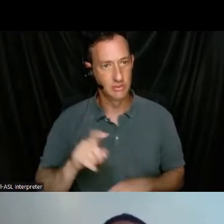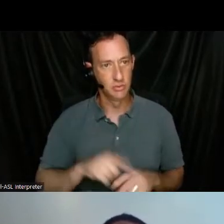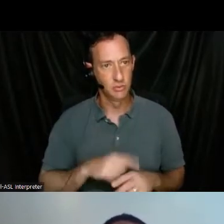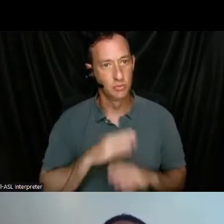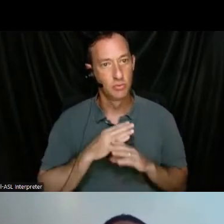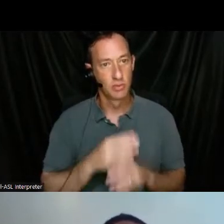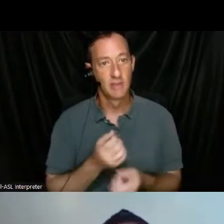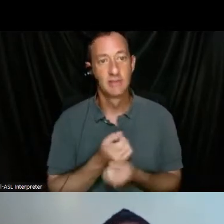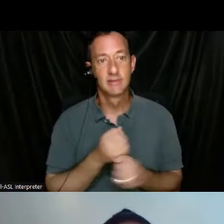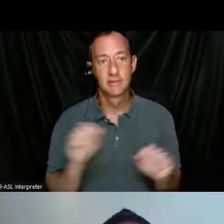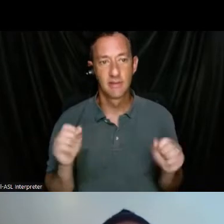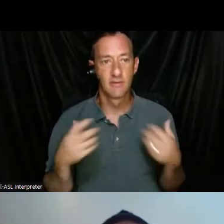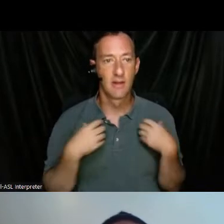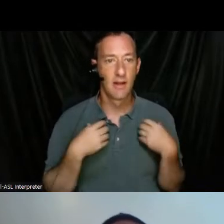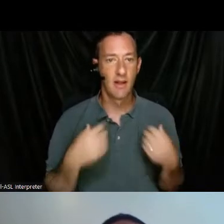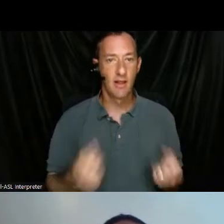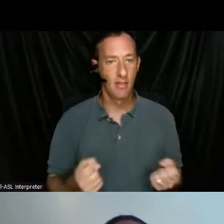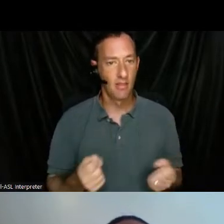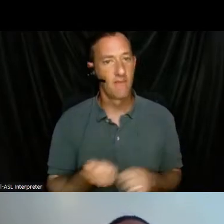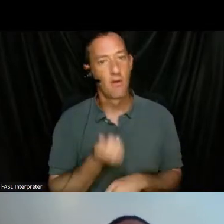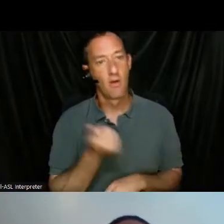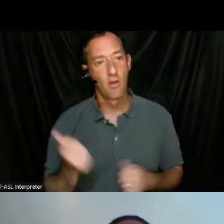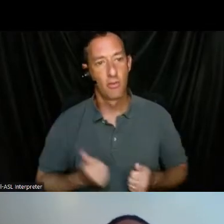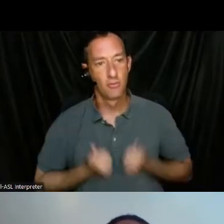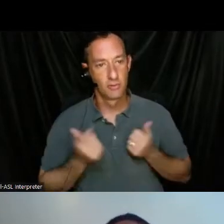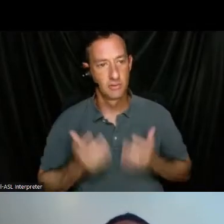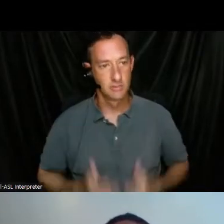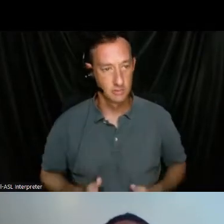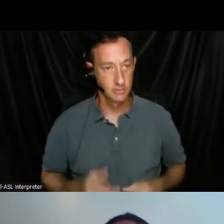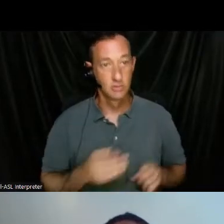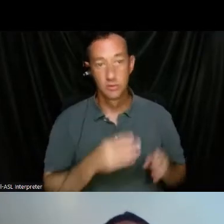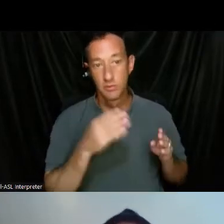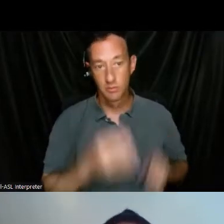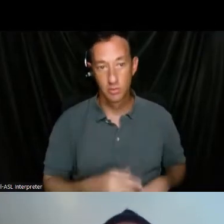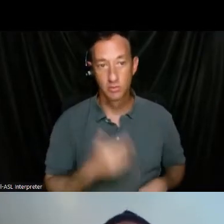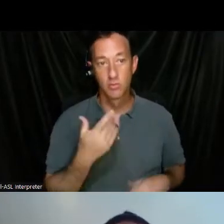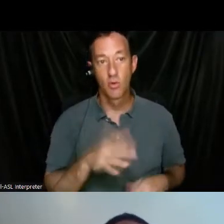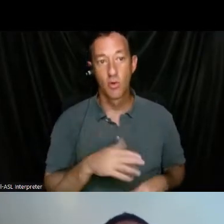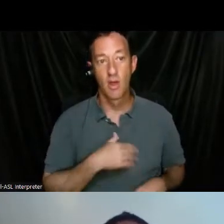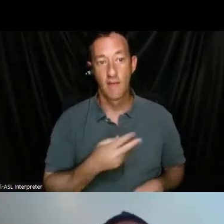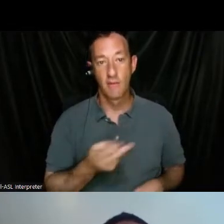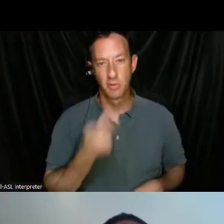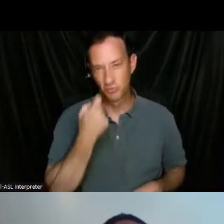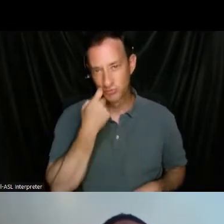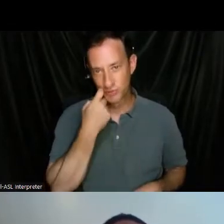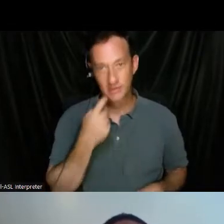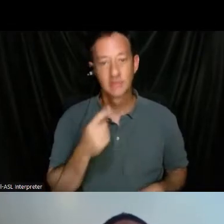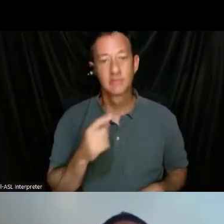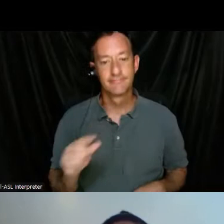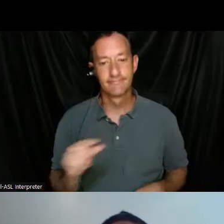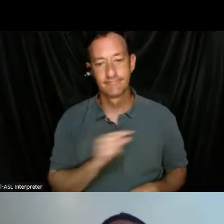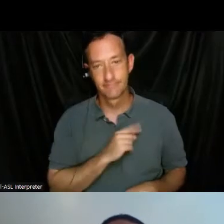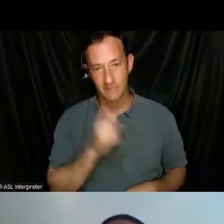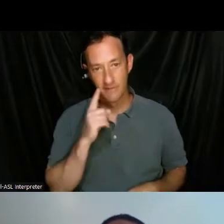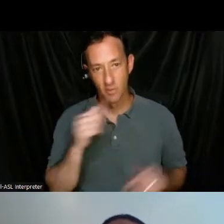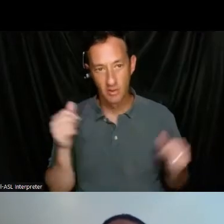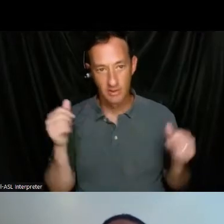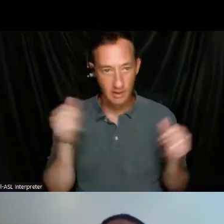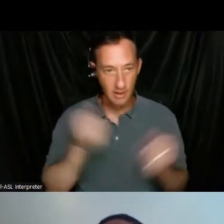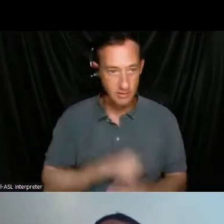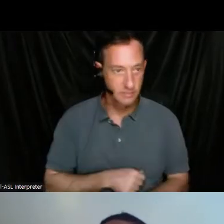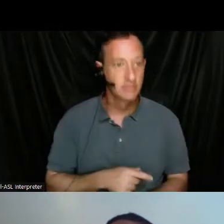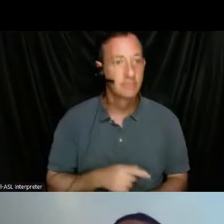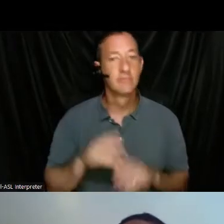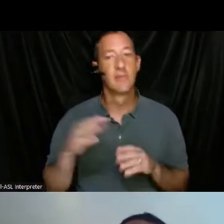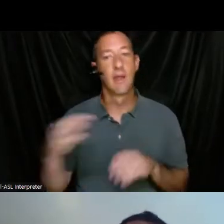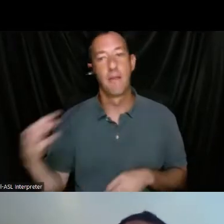and welfare of other residents. An individual with two recent public intoxication convictions applies for housing and requests